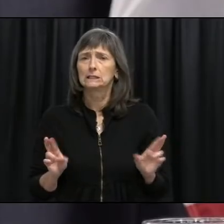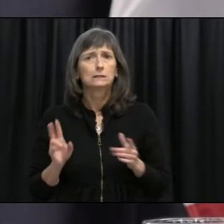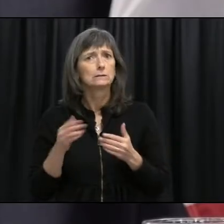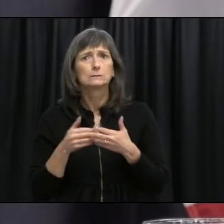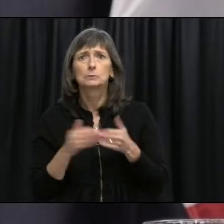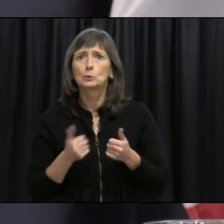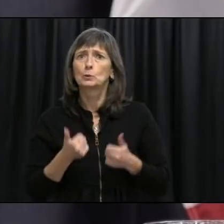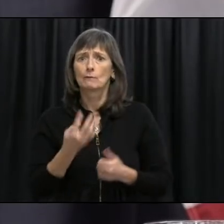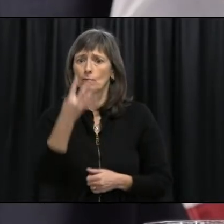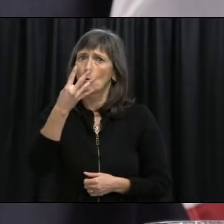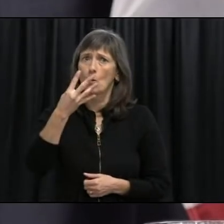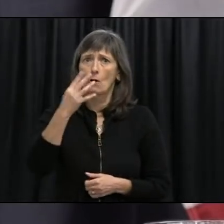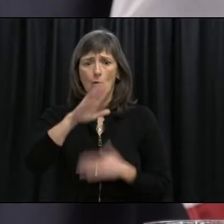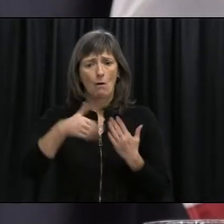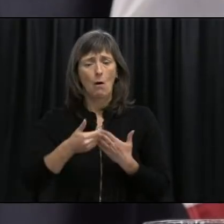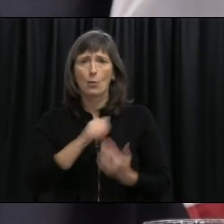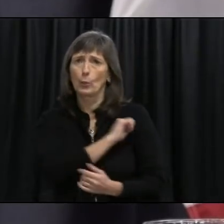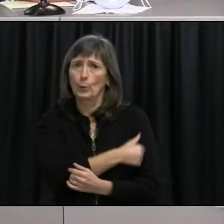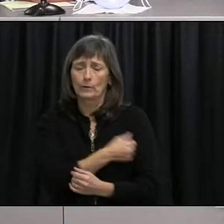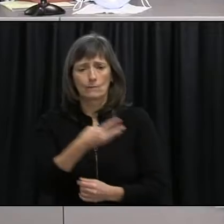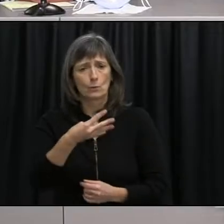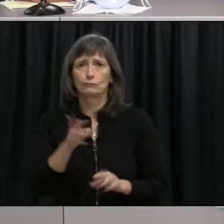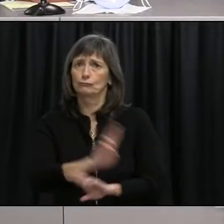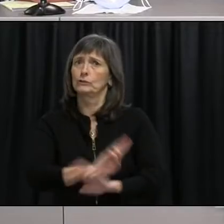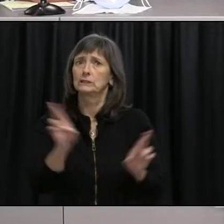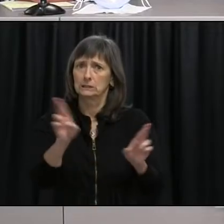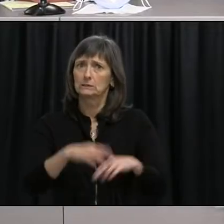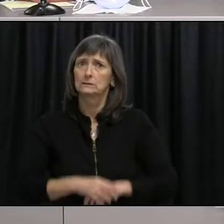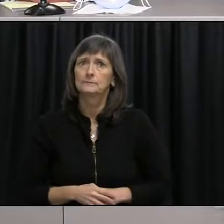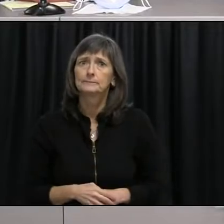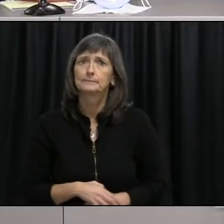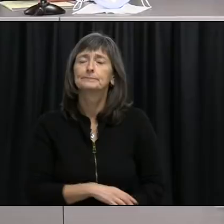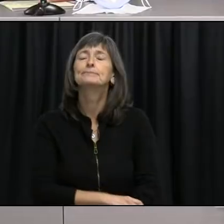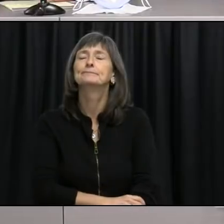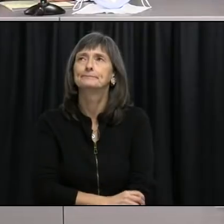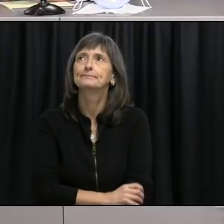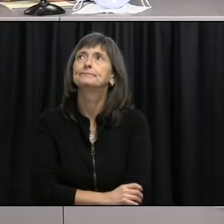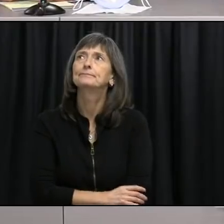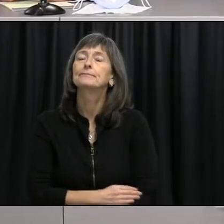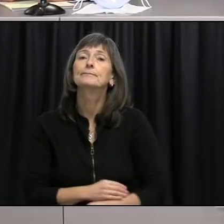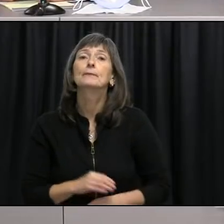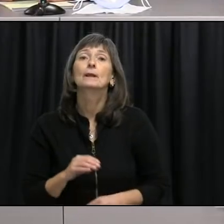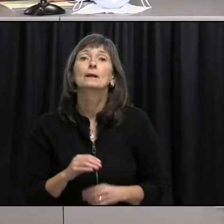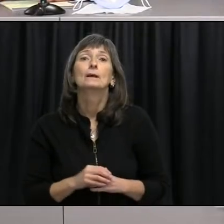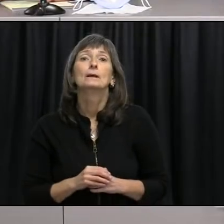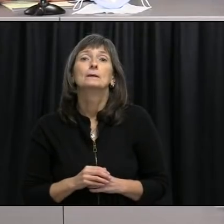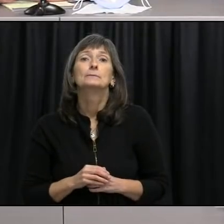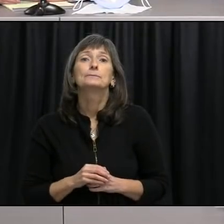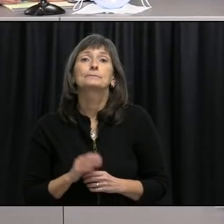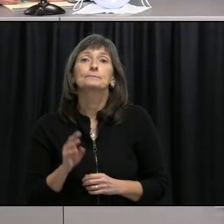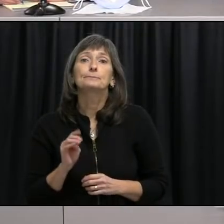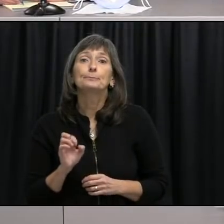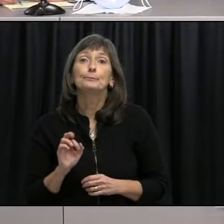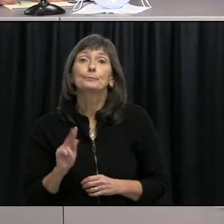RHAs. Thank you. Mark Quinn, do you have any further questions?